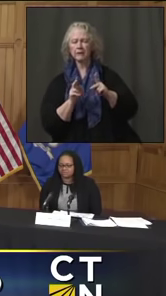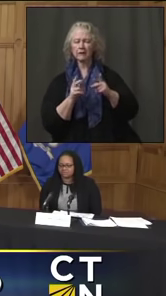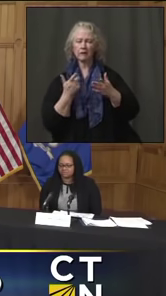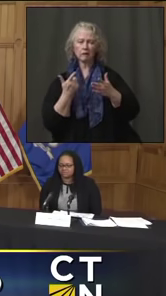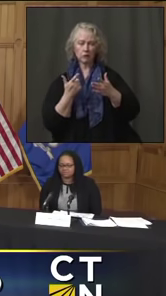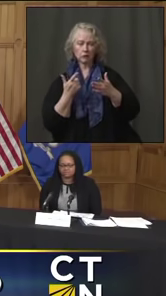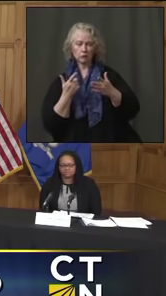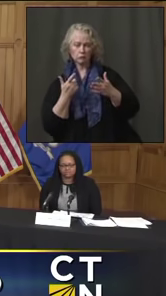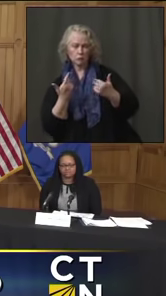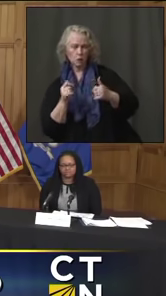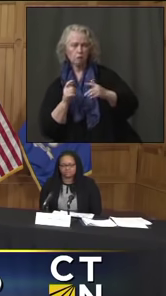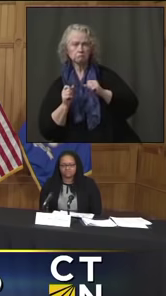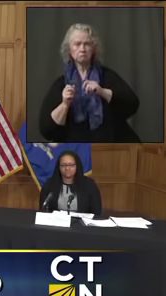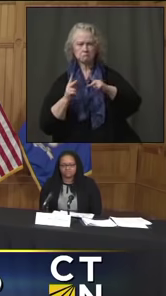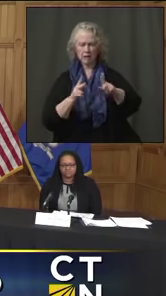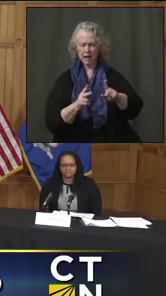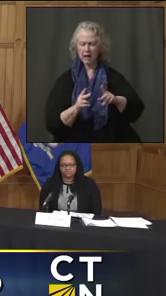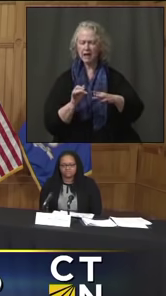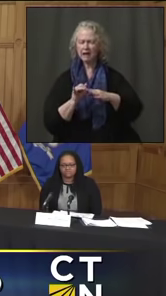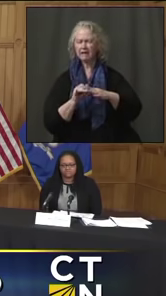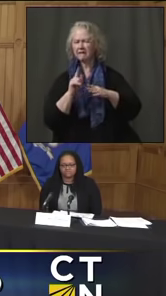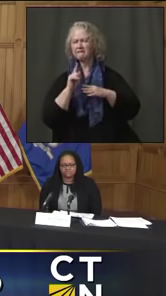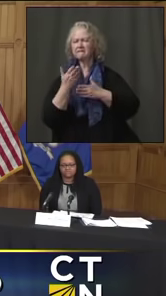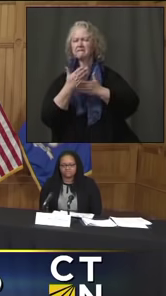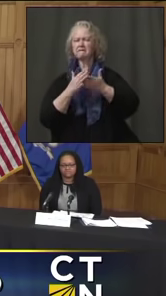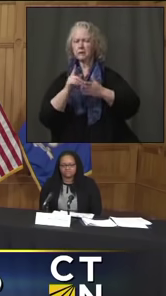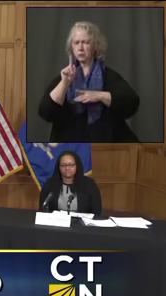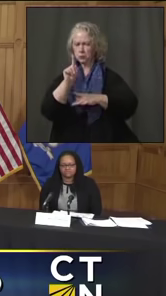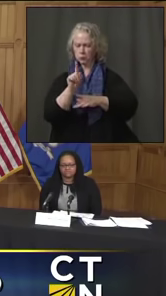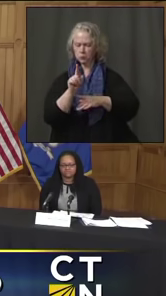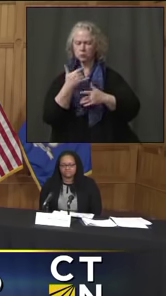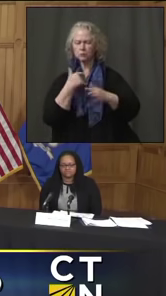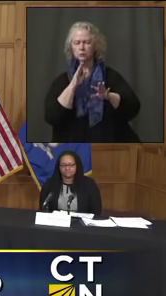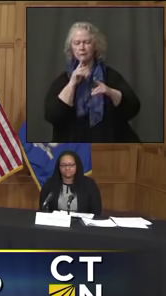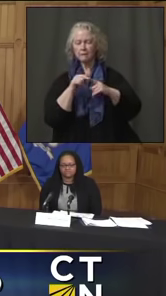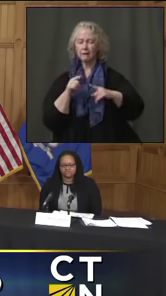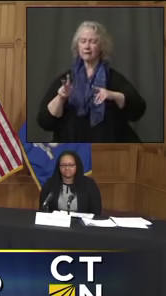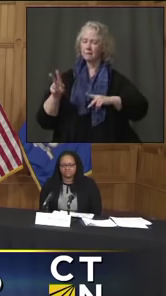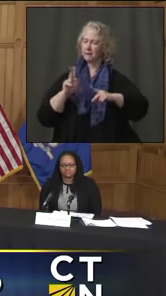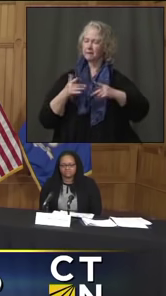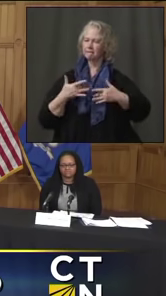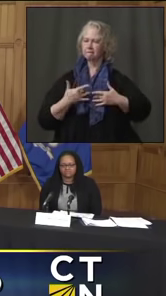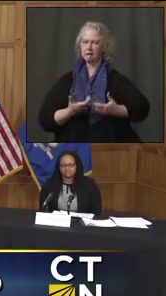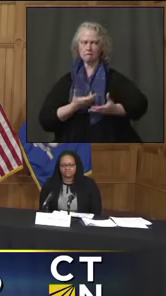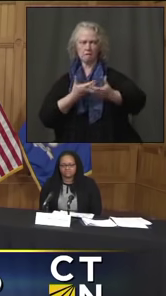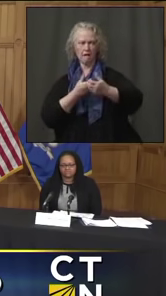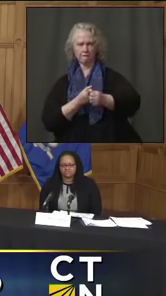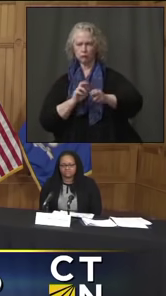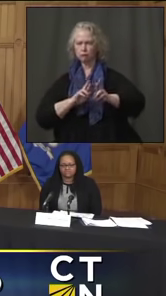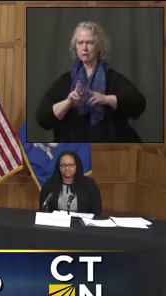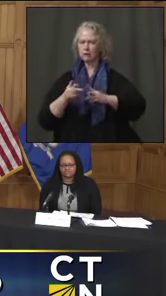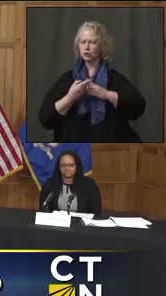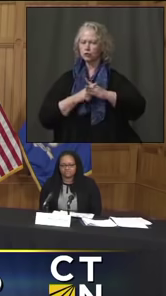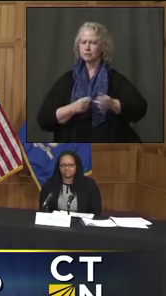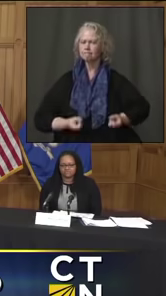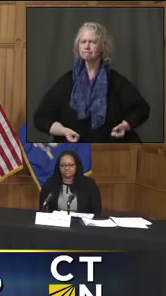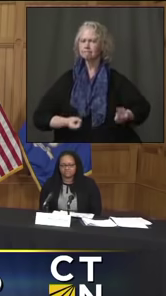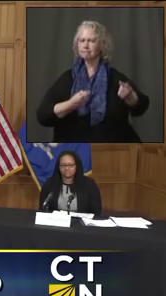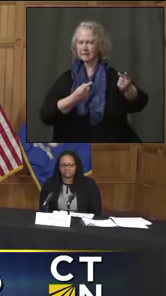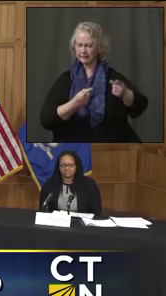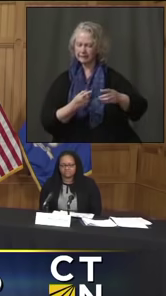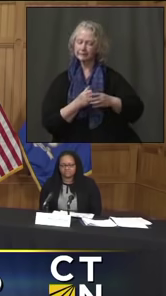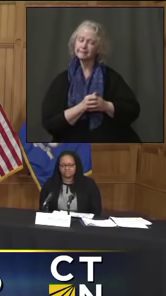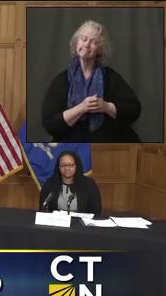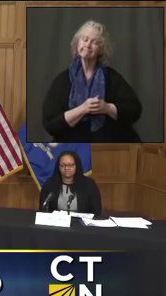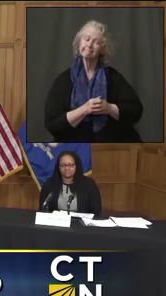of the reopening. I wanted to talk a little bit more about consumer confidence in terms of spending, since we heard that obviously that's going to be a